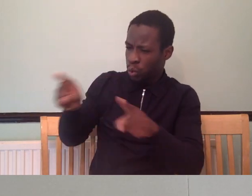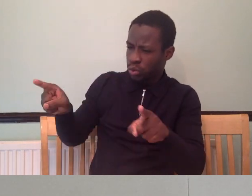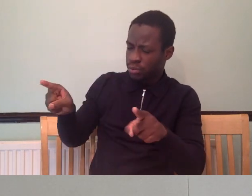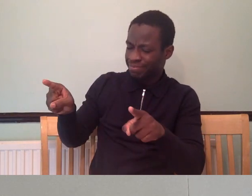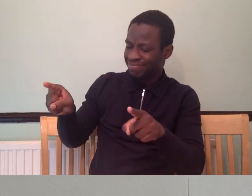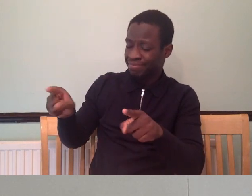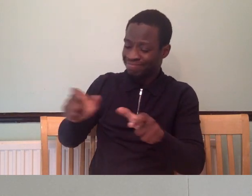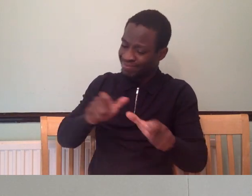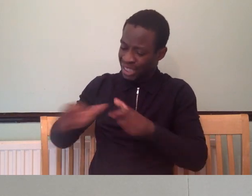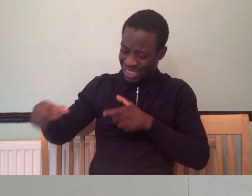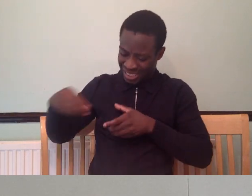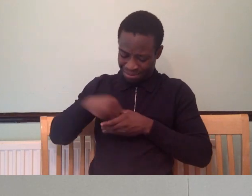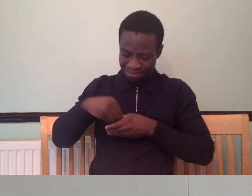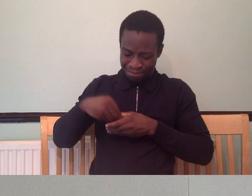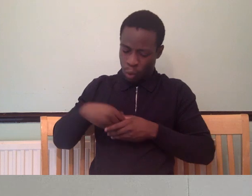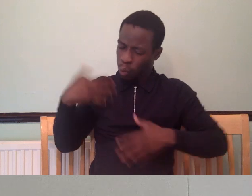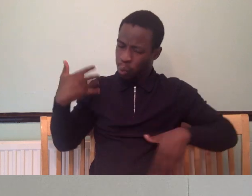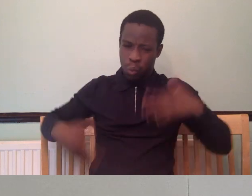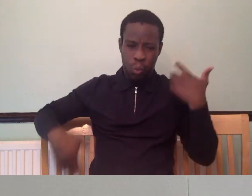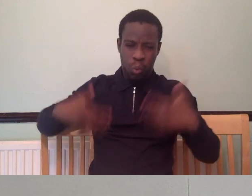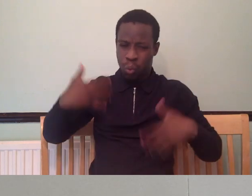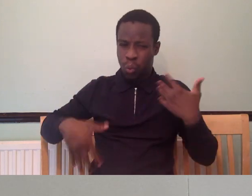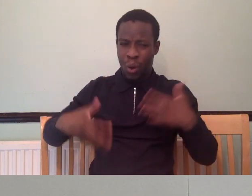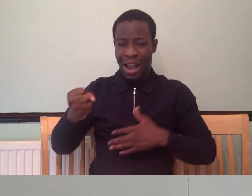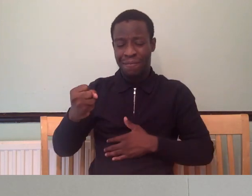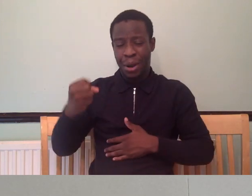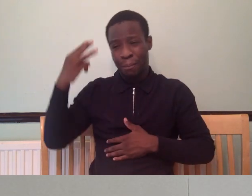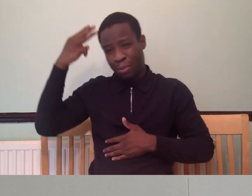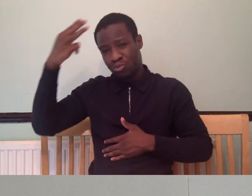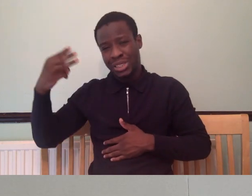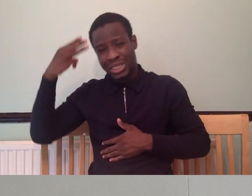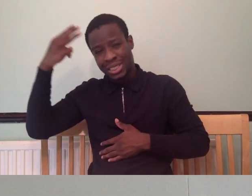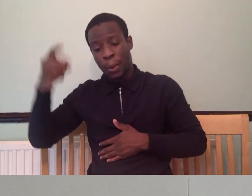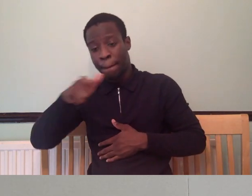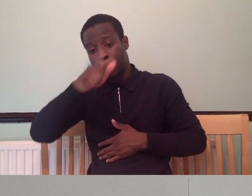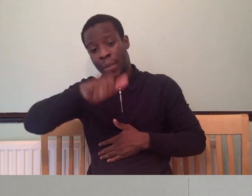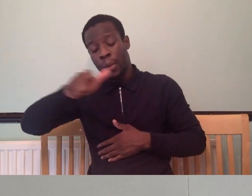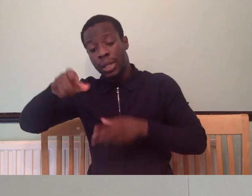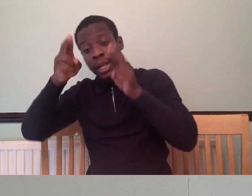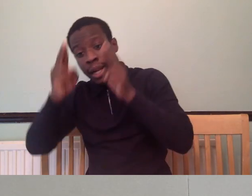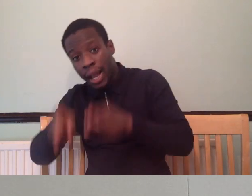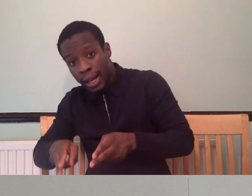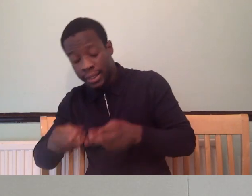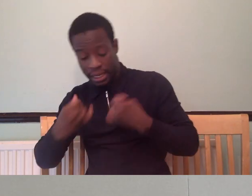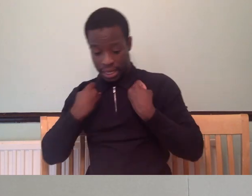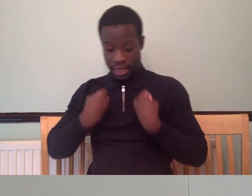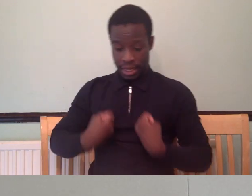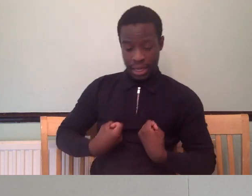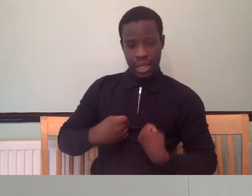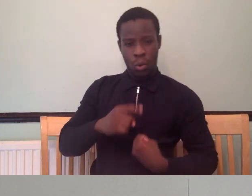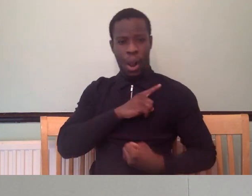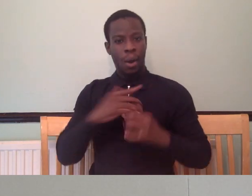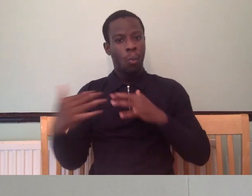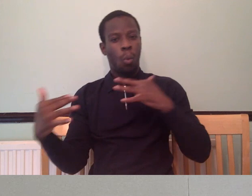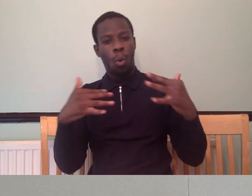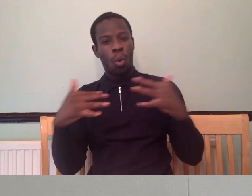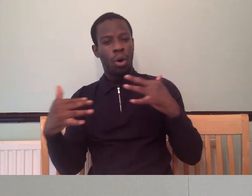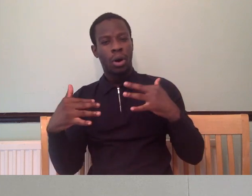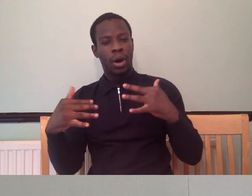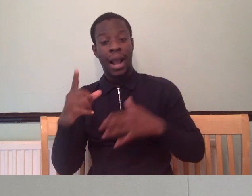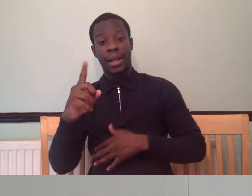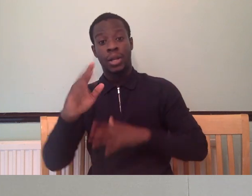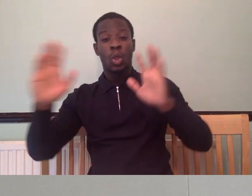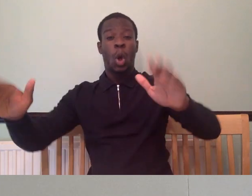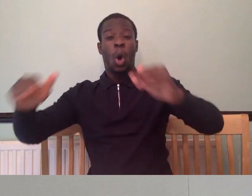that conflict, those who live with the memories of loved ones lost, and those in their senior years who